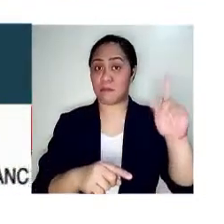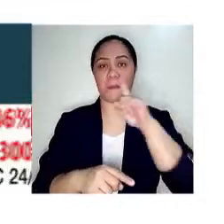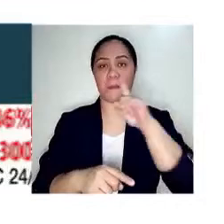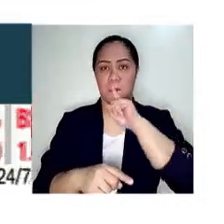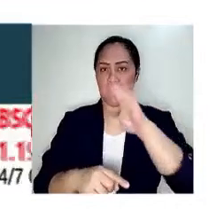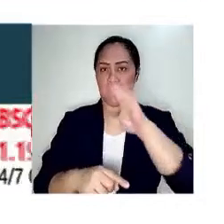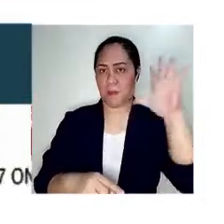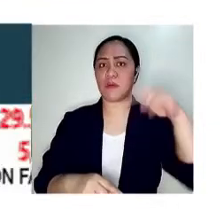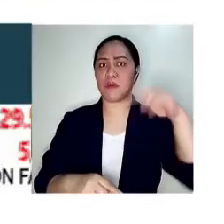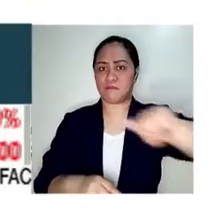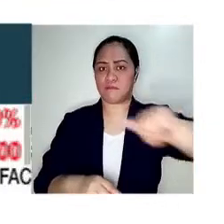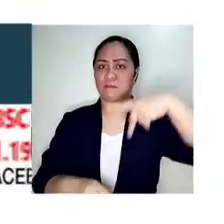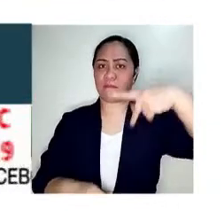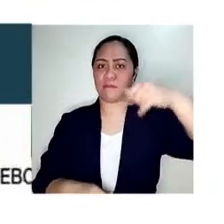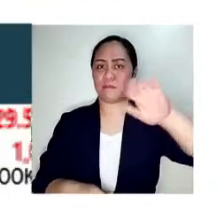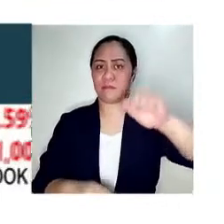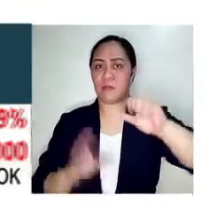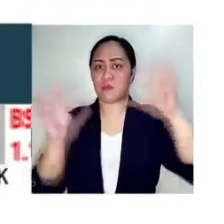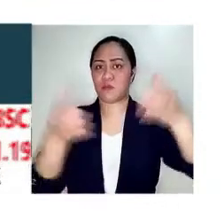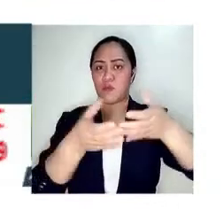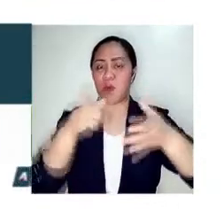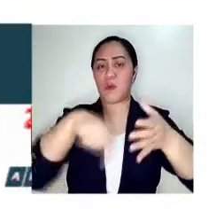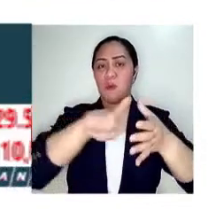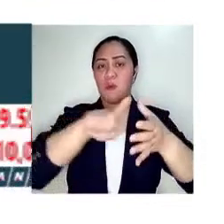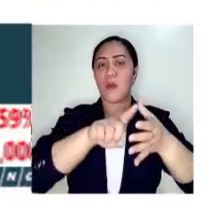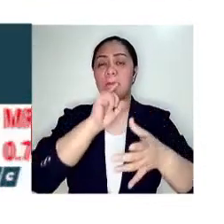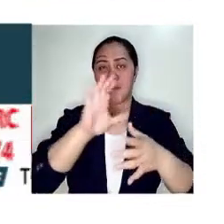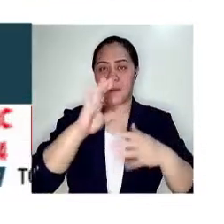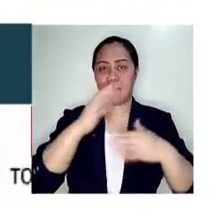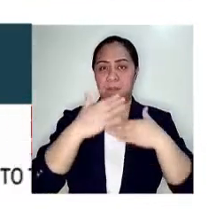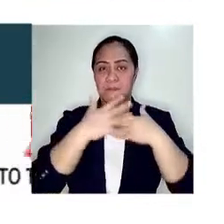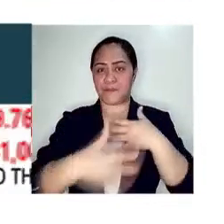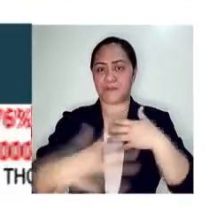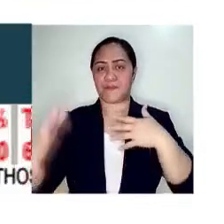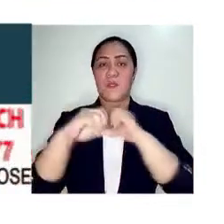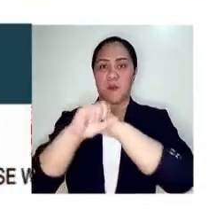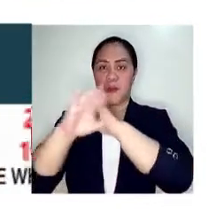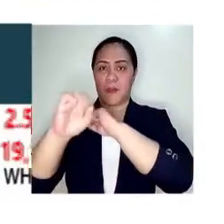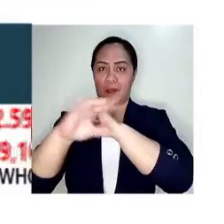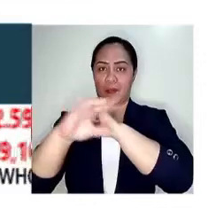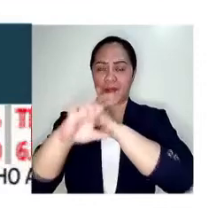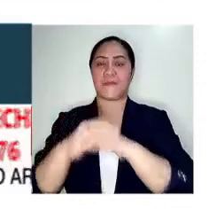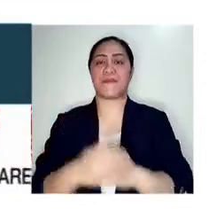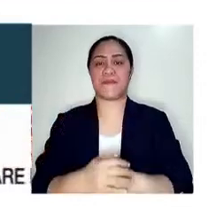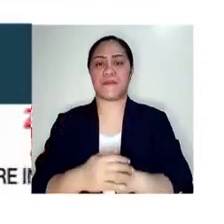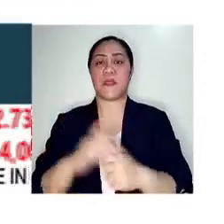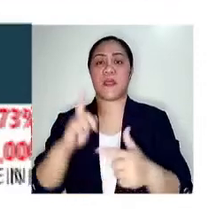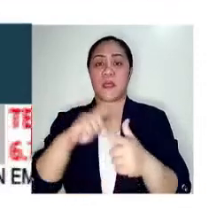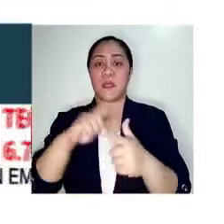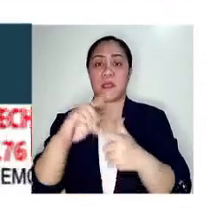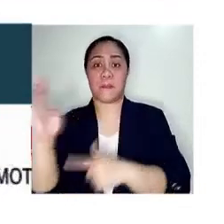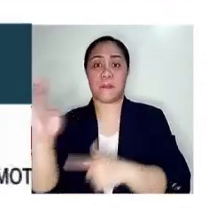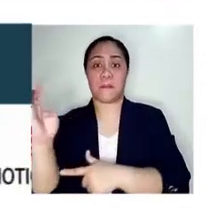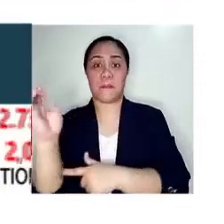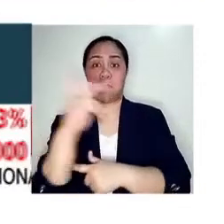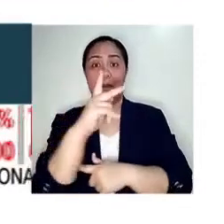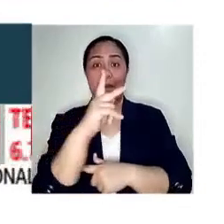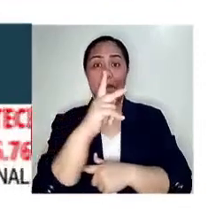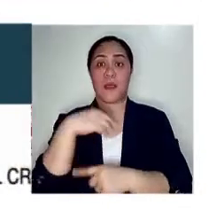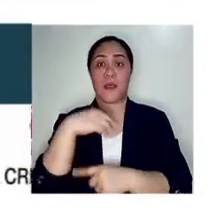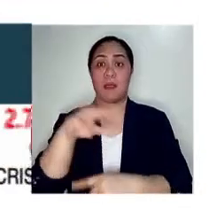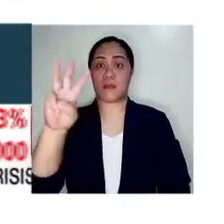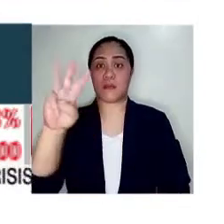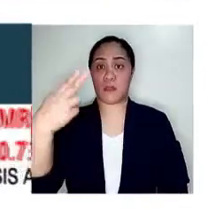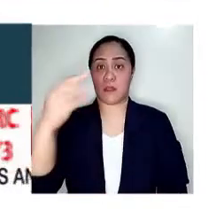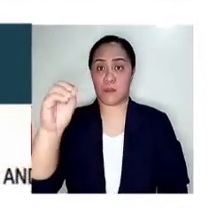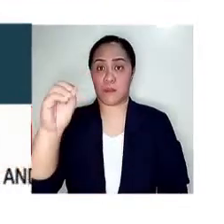campaign he would do right away, and had done so as well. And another big one was returning to the fold with the WHO. Remember, Donald Trump in